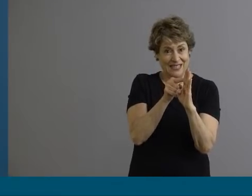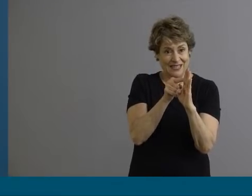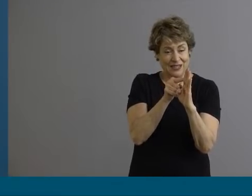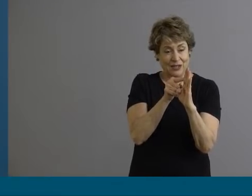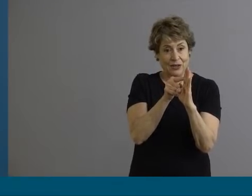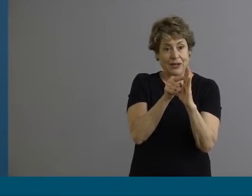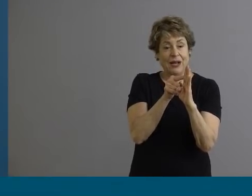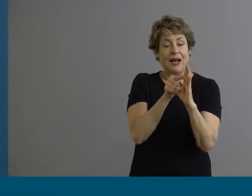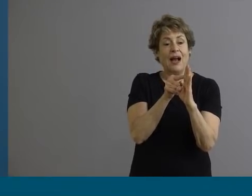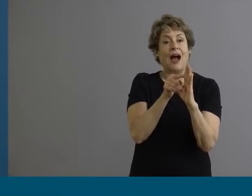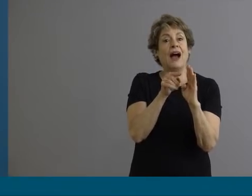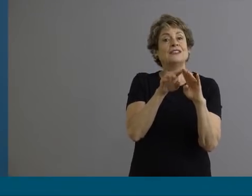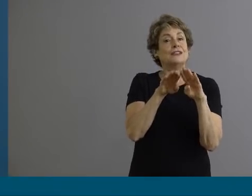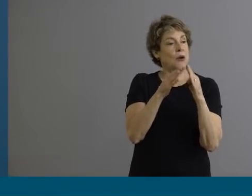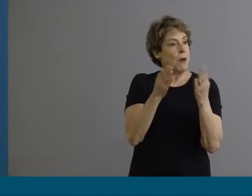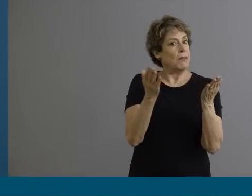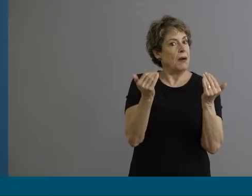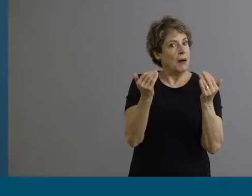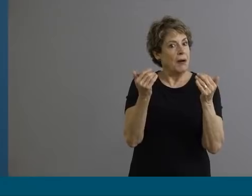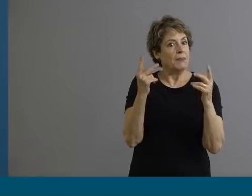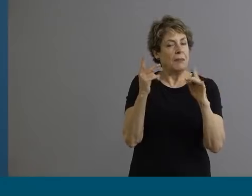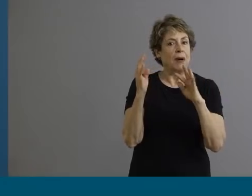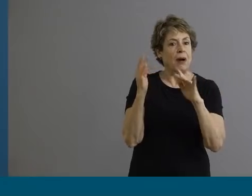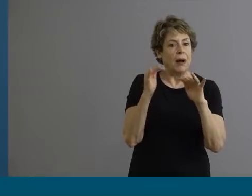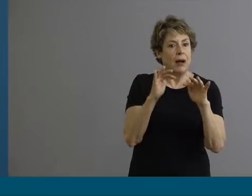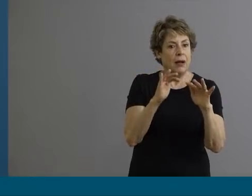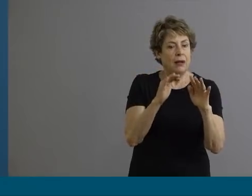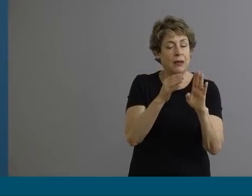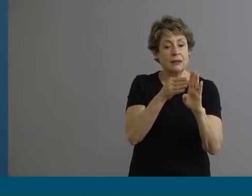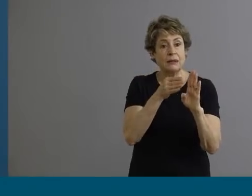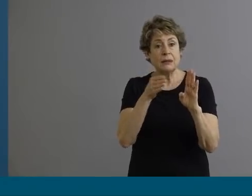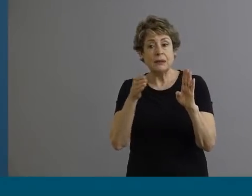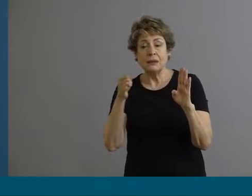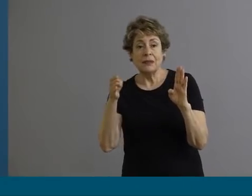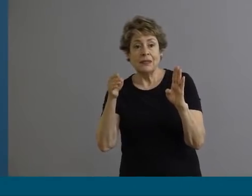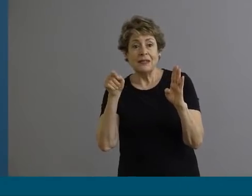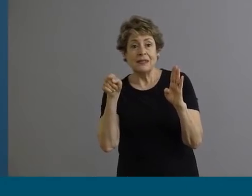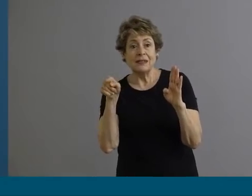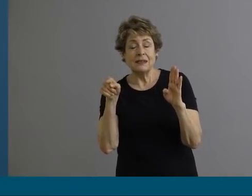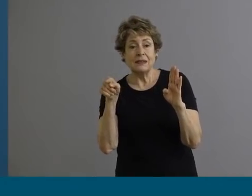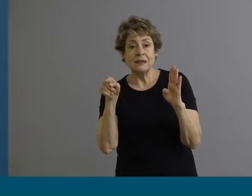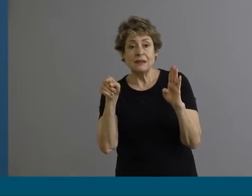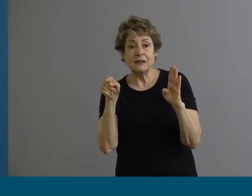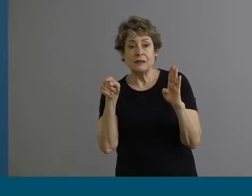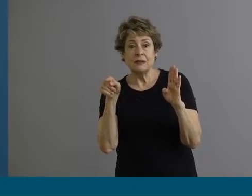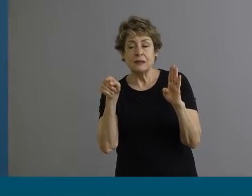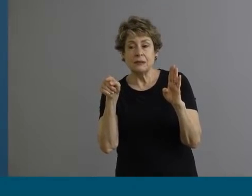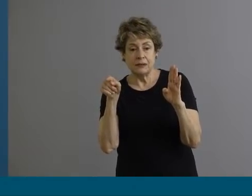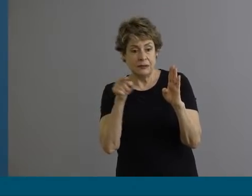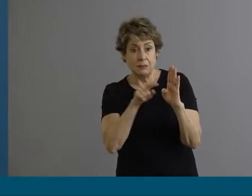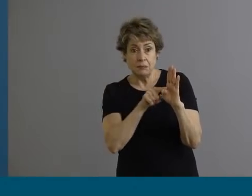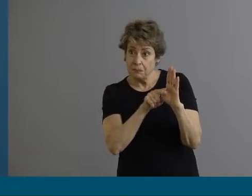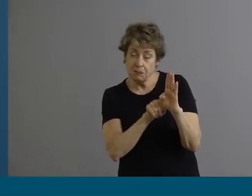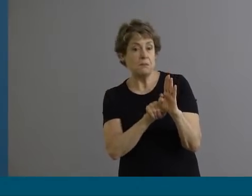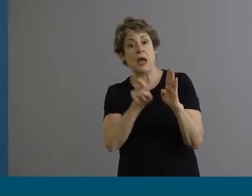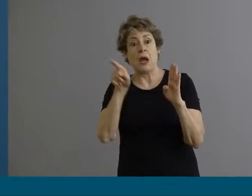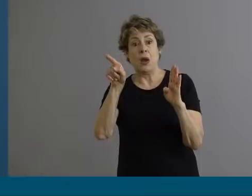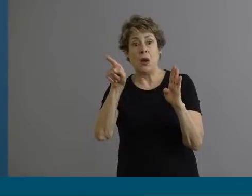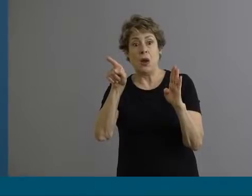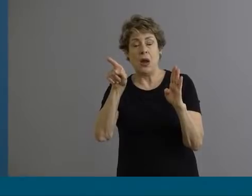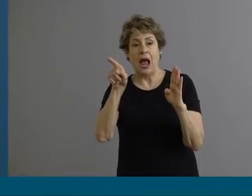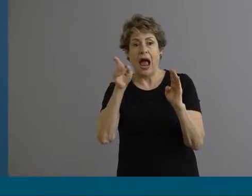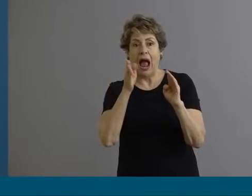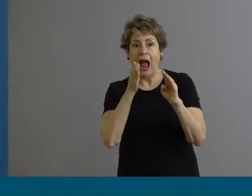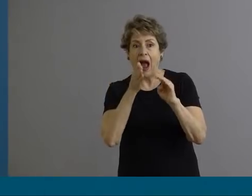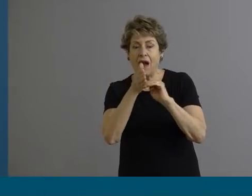we never had much of a rise in cases. After the stay-at-home order, we